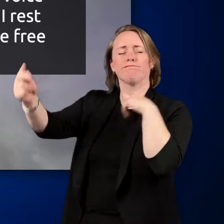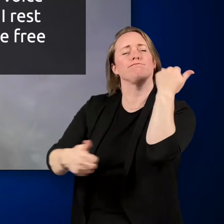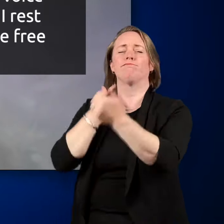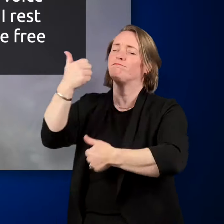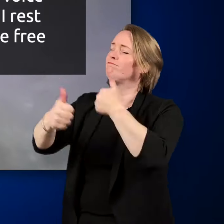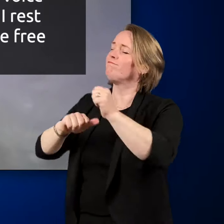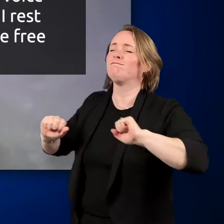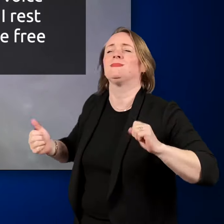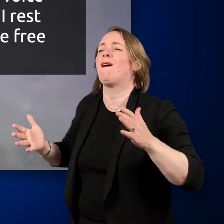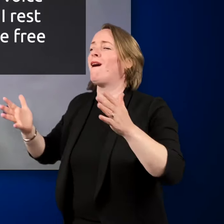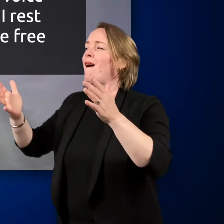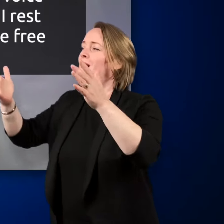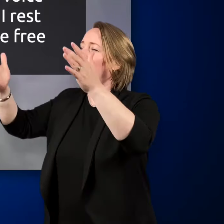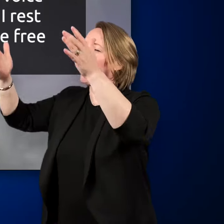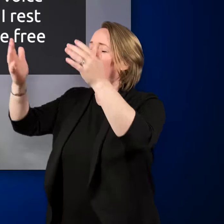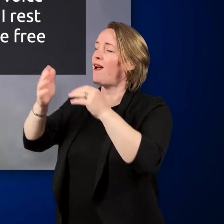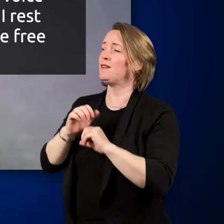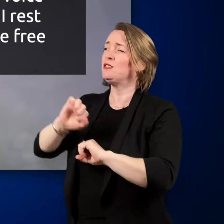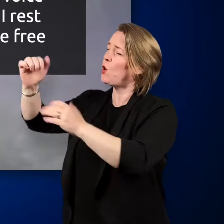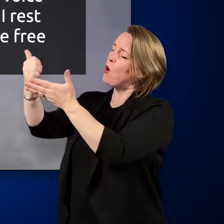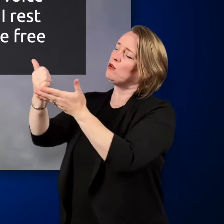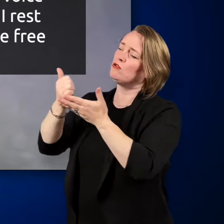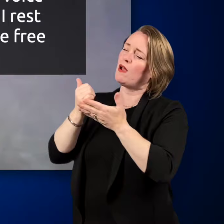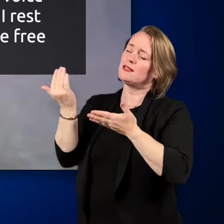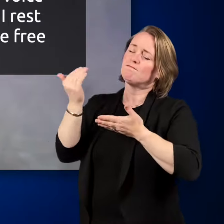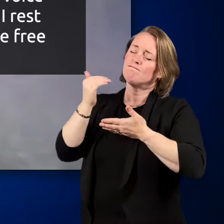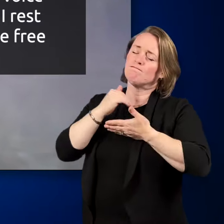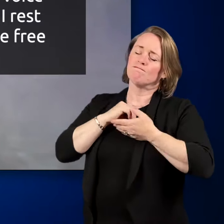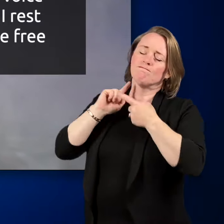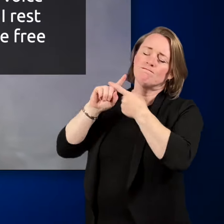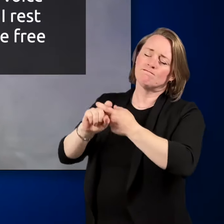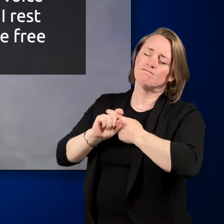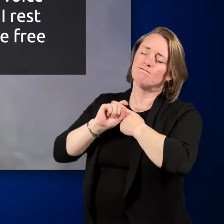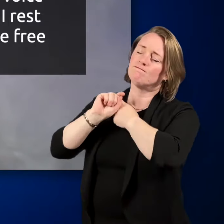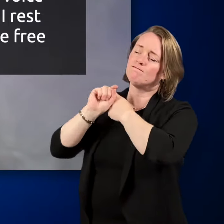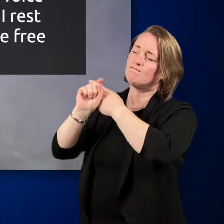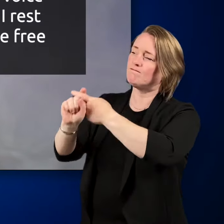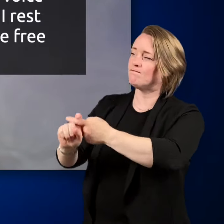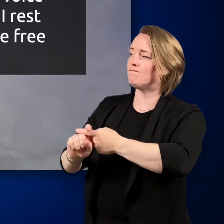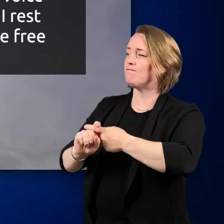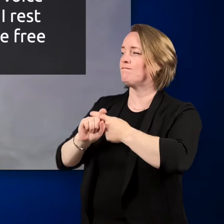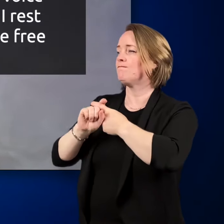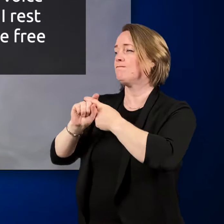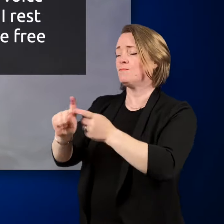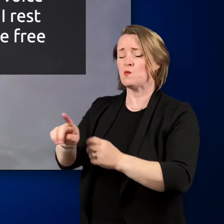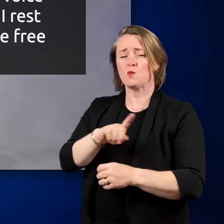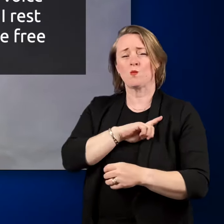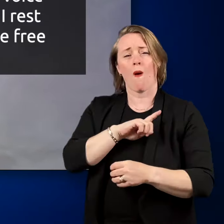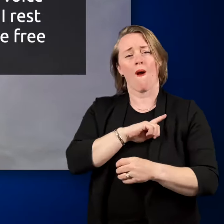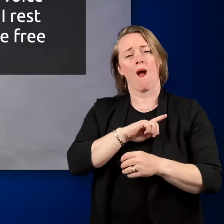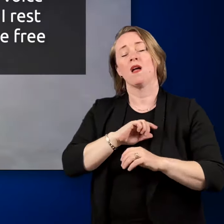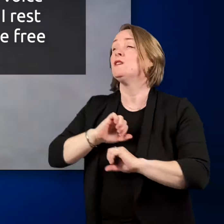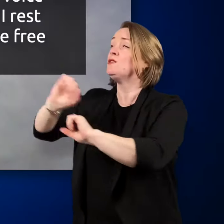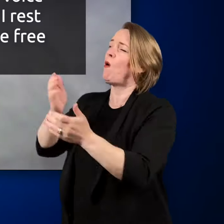your name, and in your grace I rest, for your